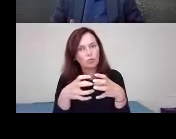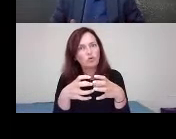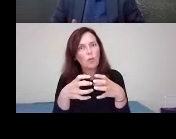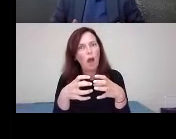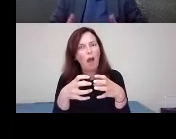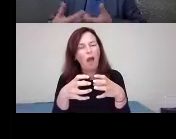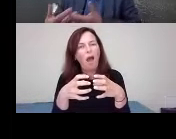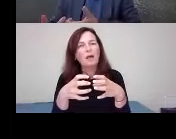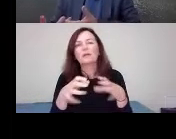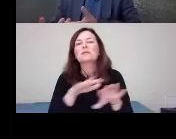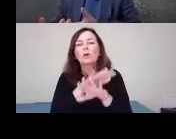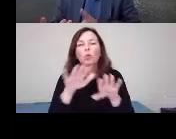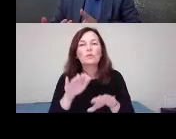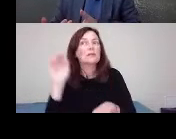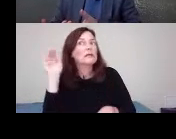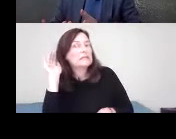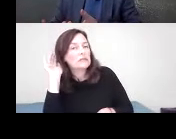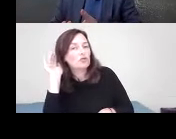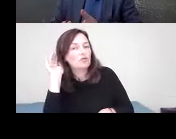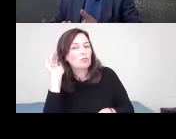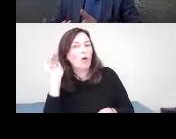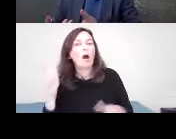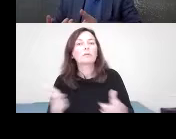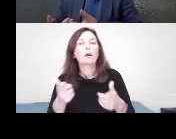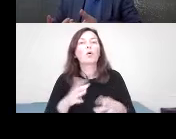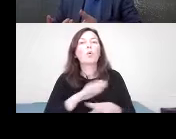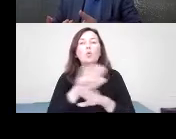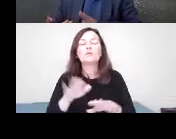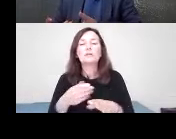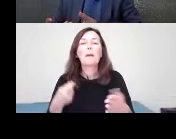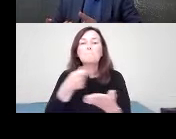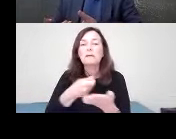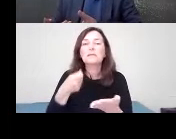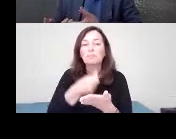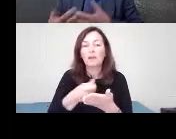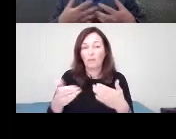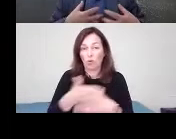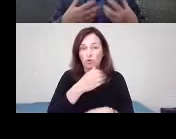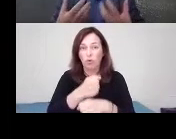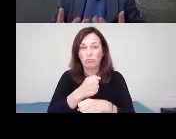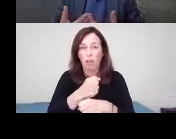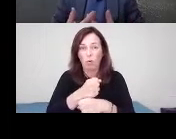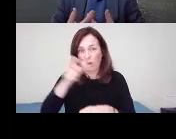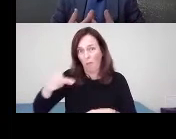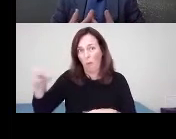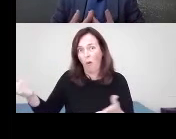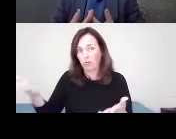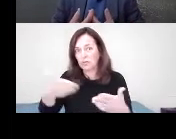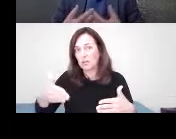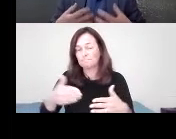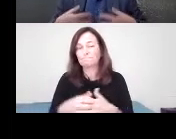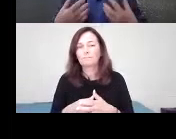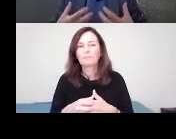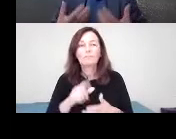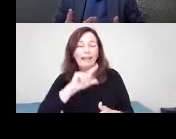contribution. And then the third pillar is the building the bridges and social cohesion. And that's been one of our motivation as